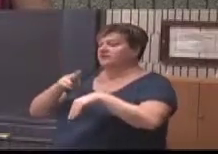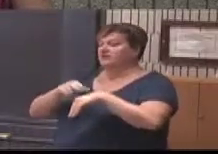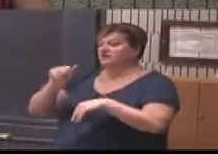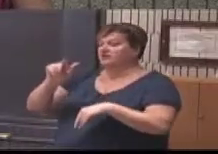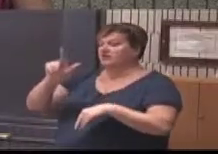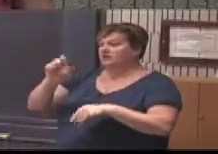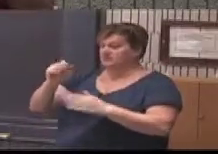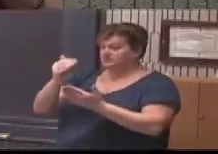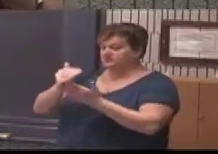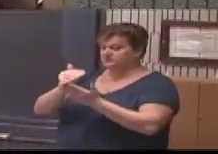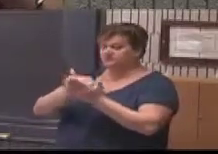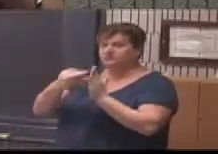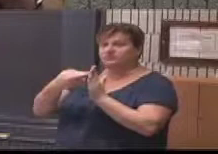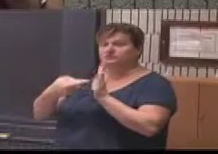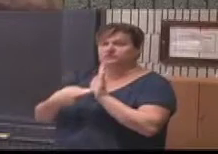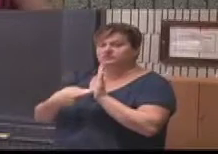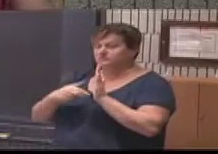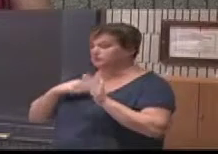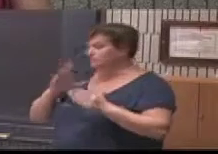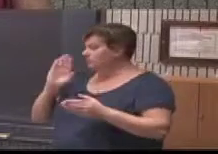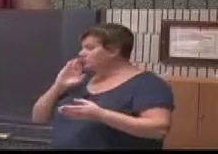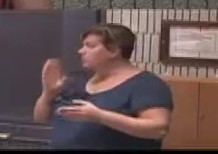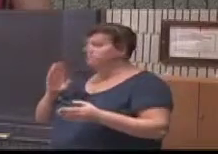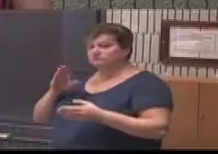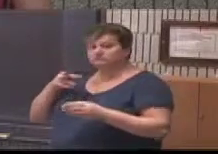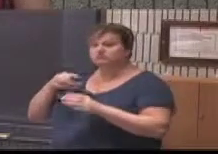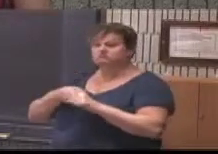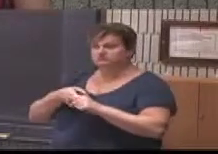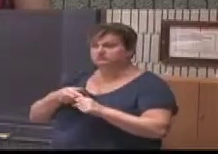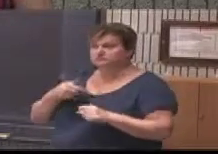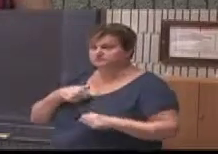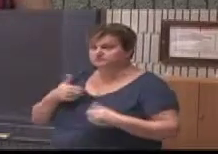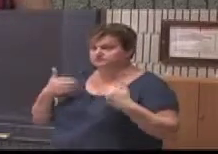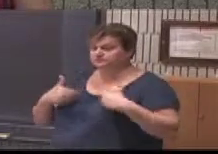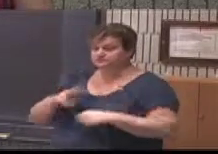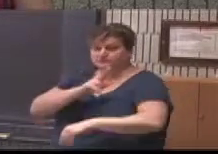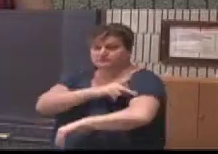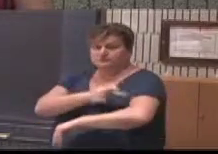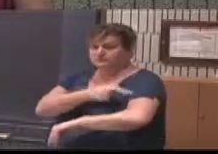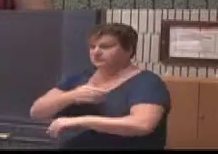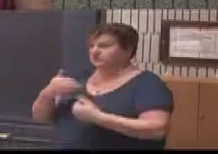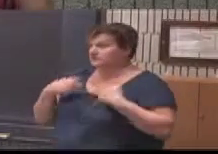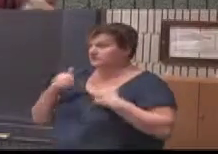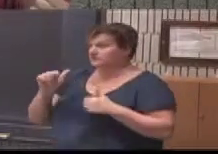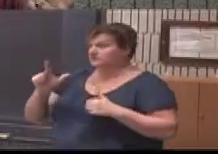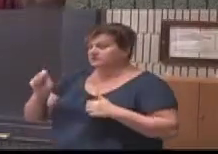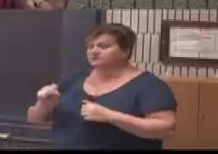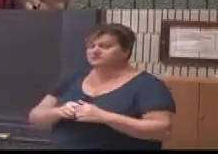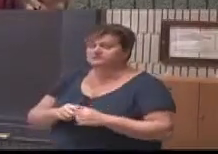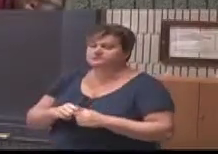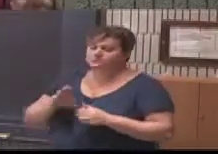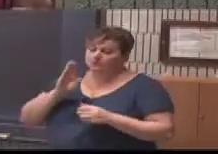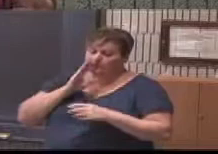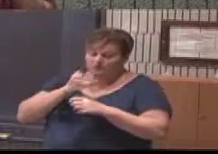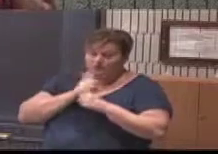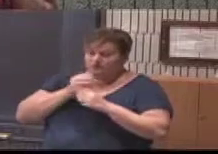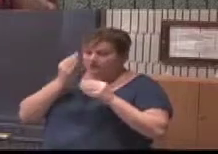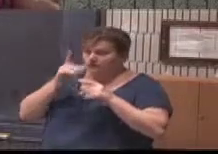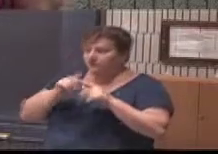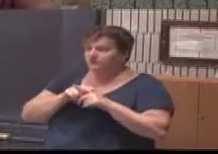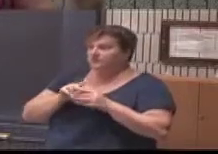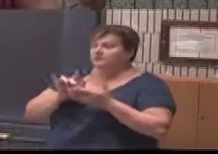registry, of which I'll get to participate in as an ALS patient. They are taking data from Medicare, Medicaid, and the